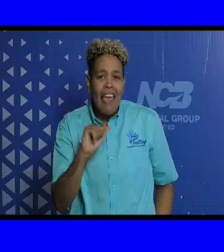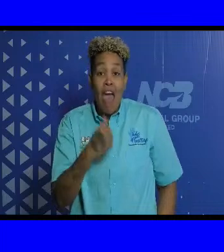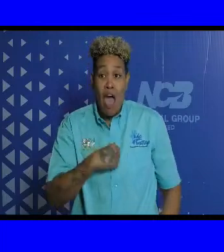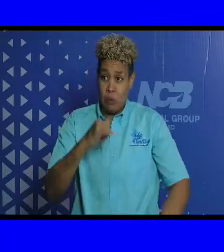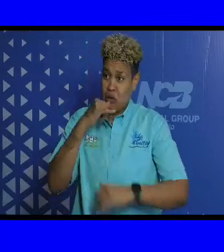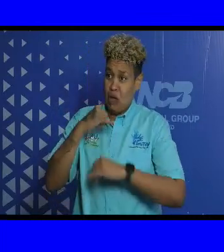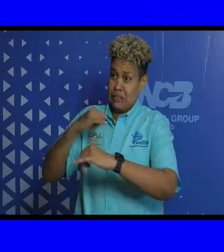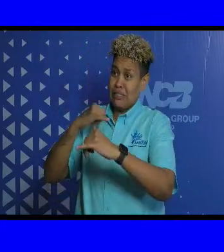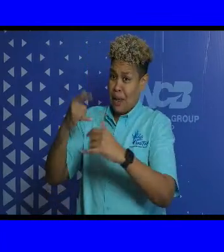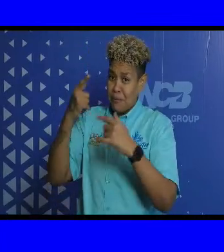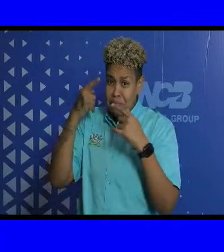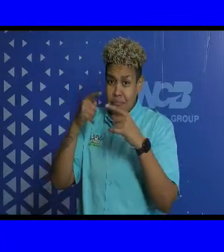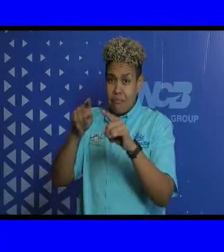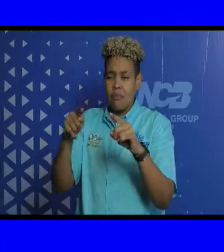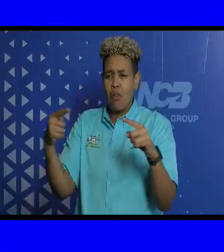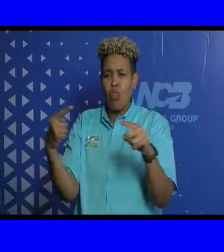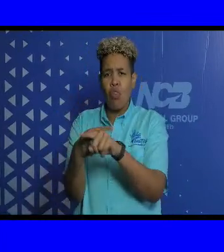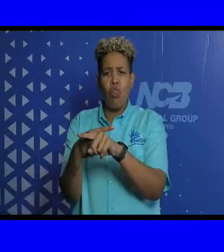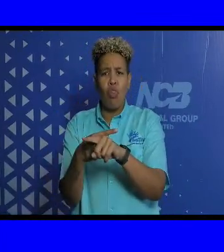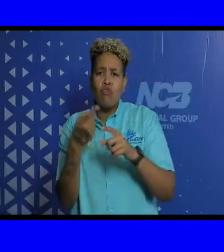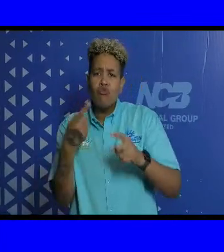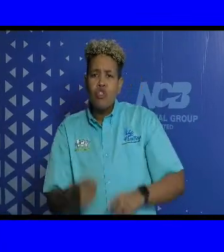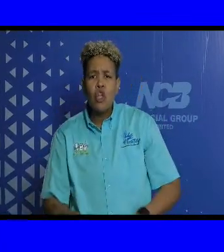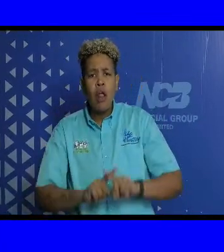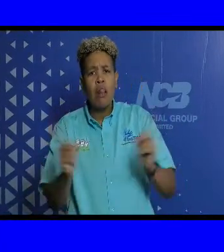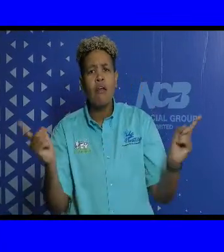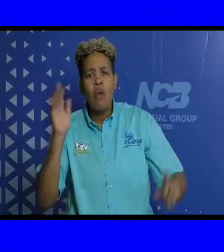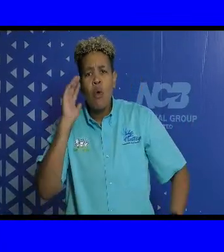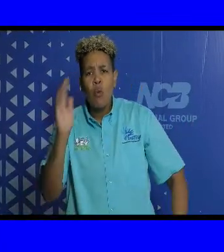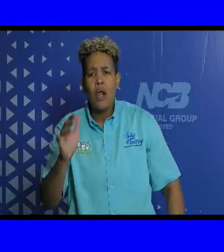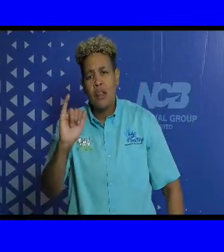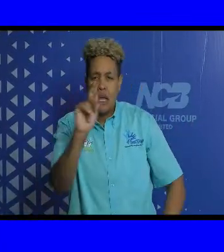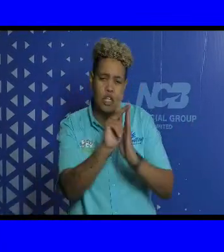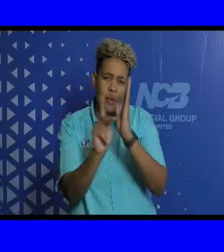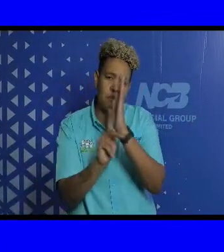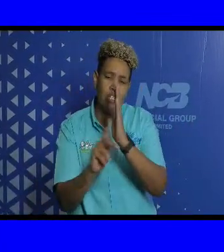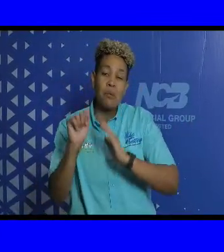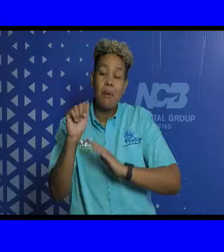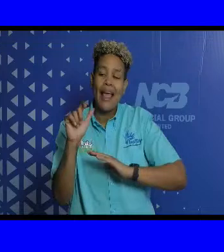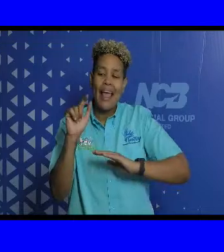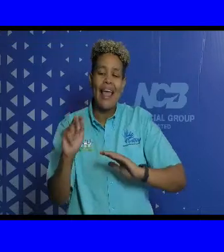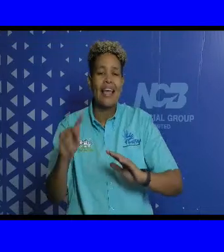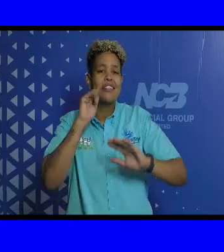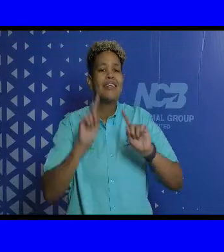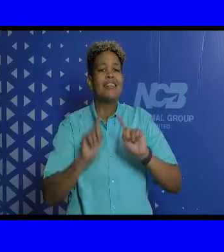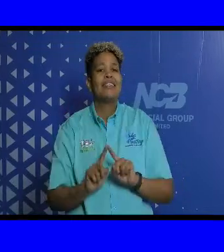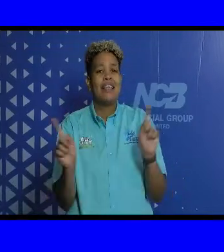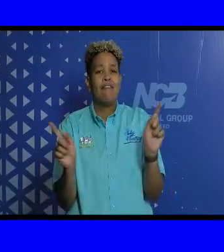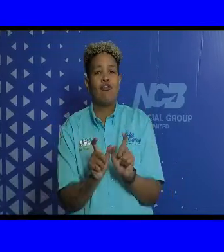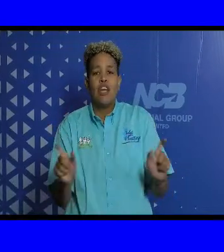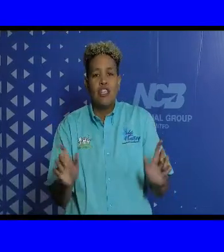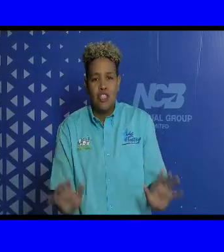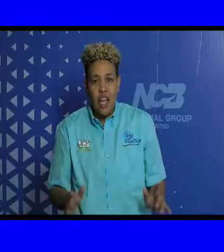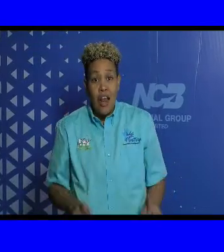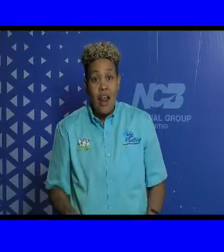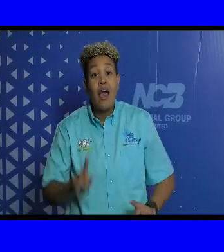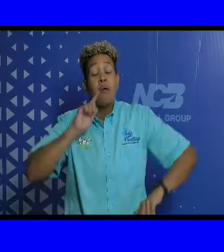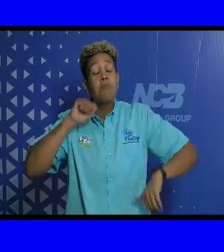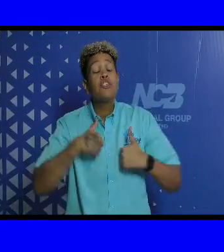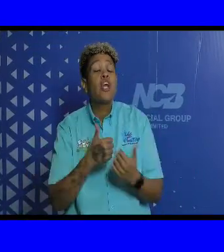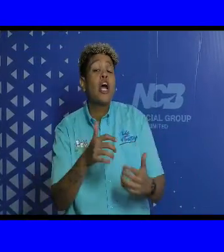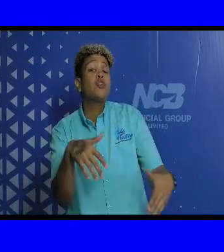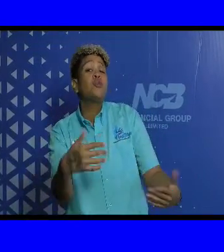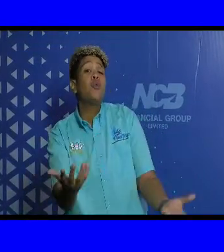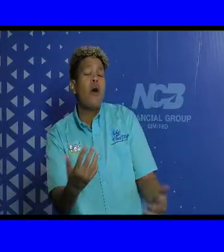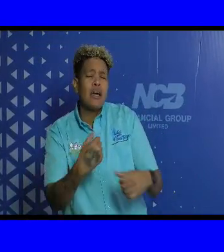not the same, you're going to get a different result. So that is the principal-agent differential. The challenge is